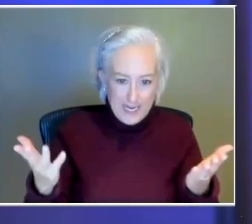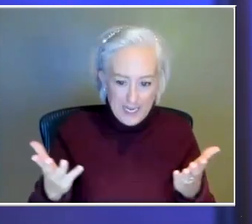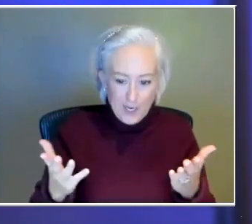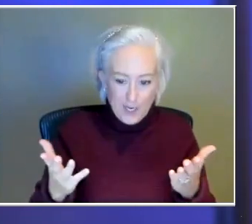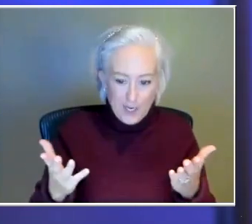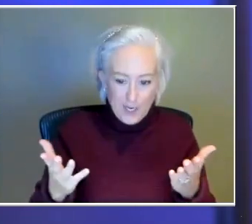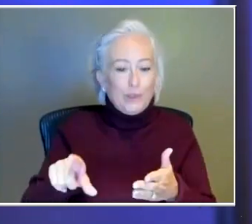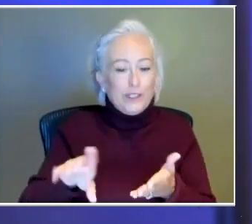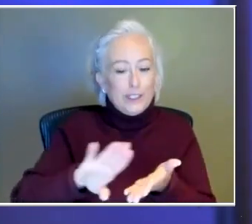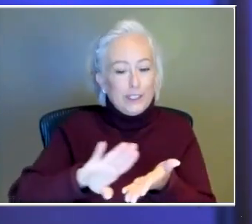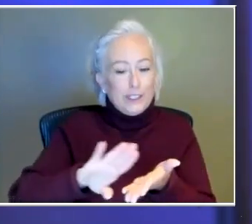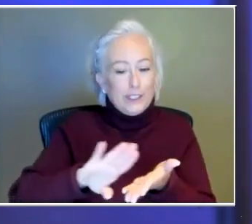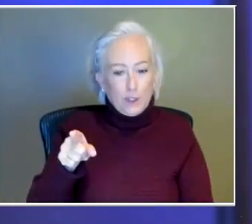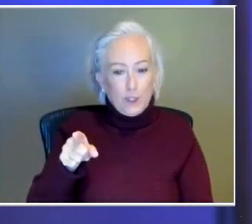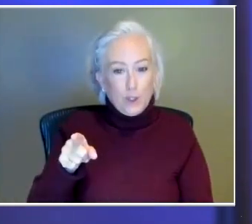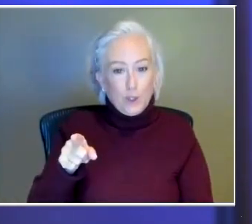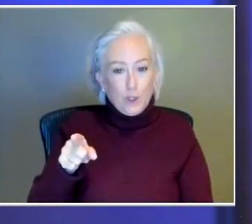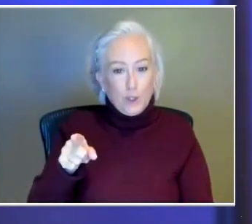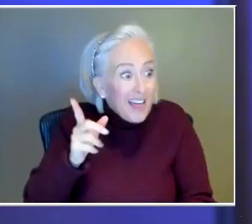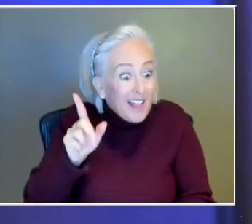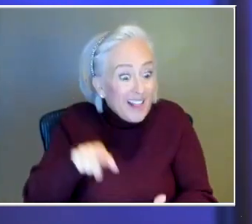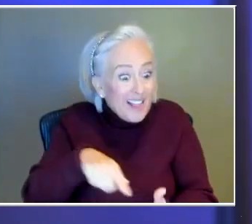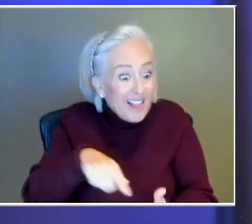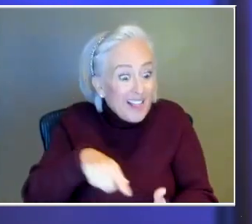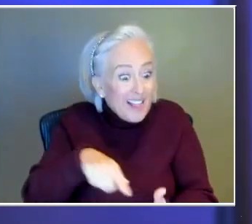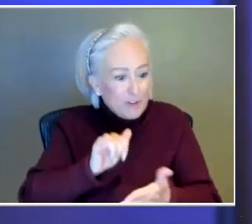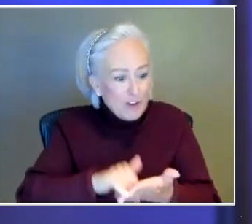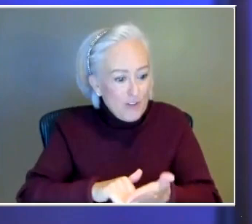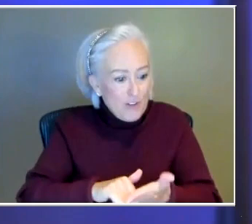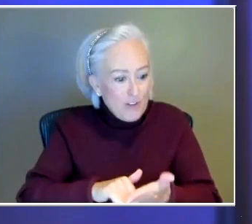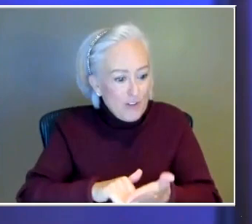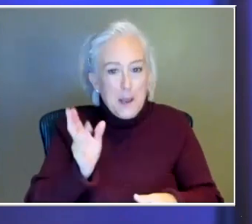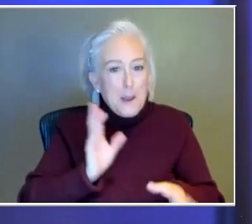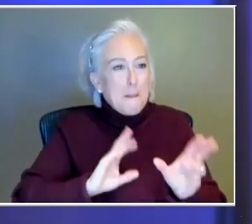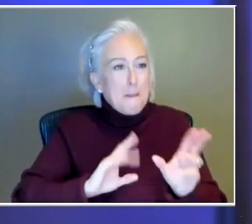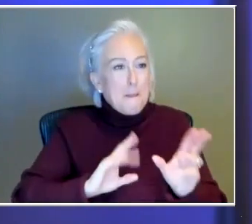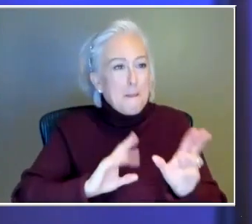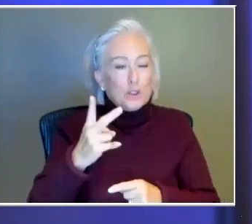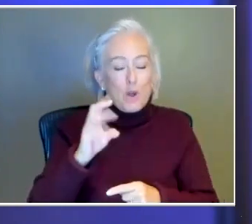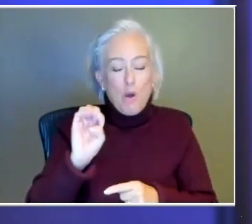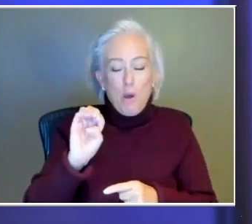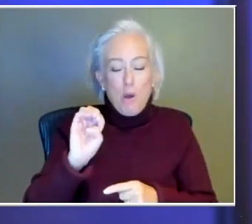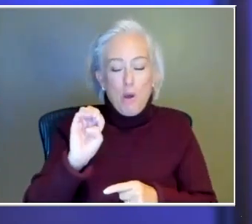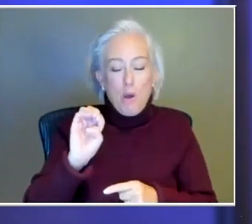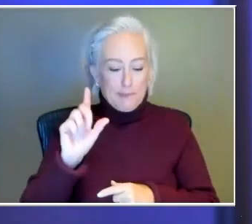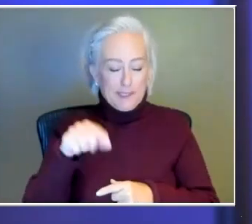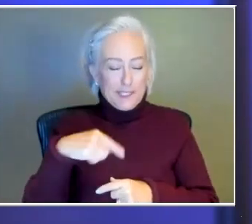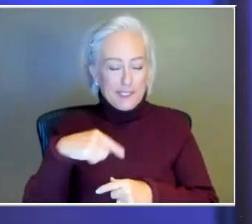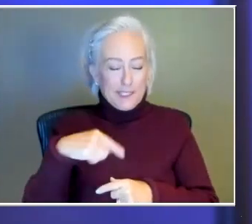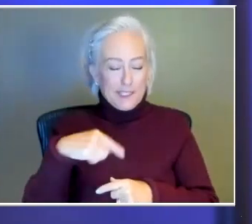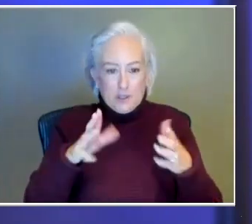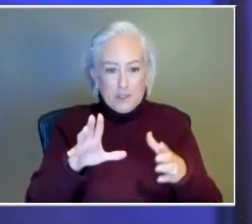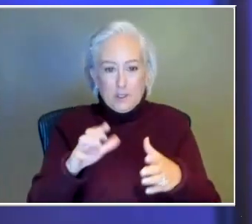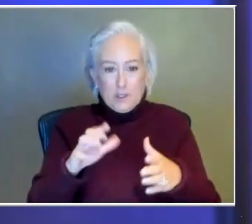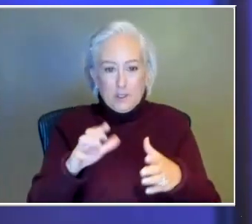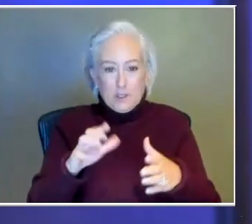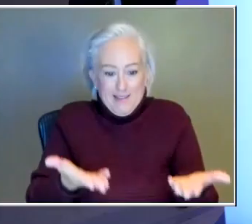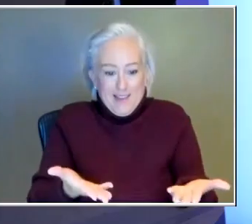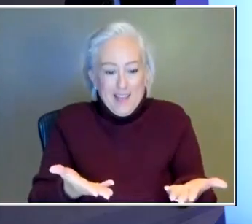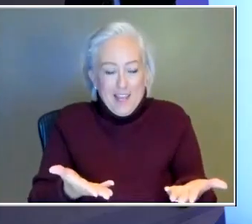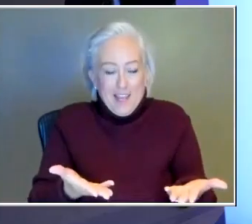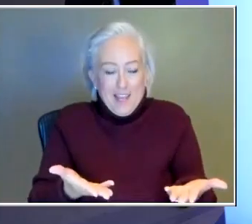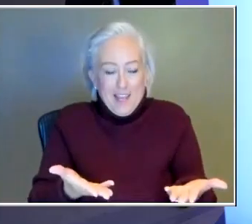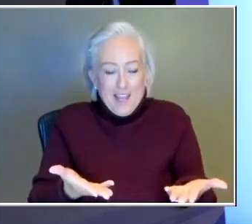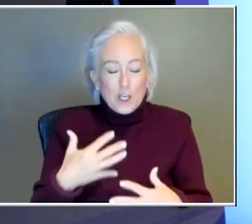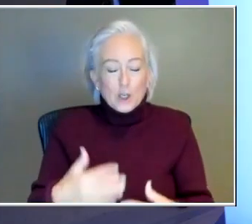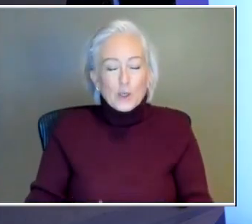I couldn't find another job. Everybody just saw epilepsy and didn't want me there. Scary. These stories that you